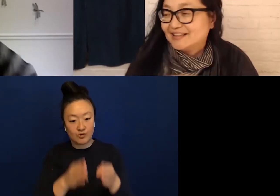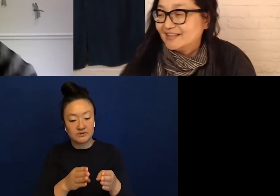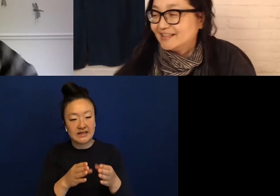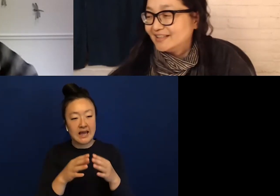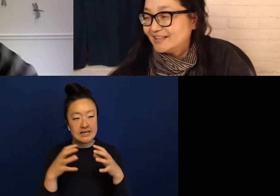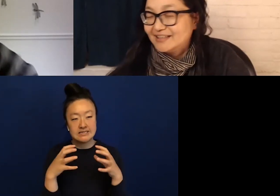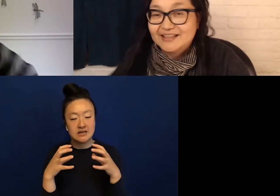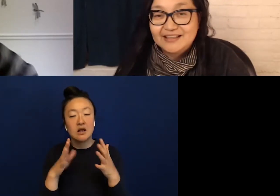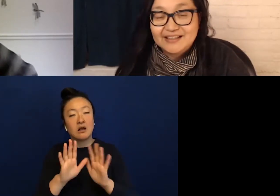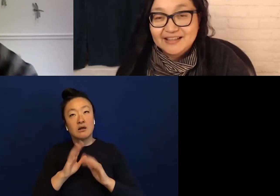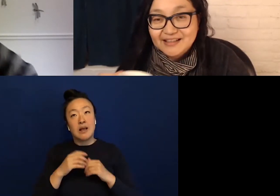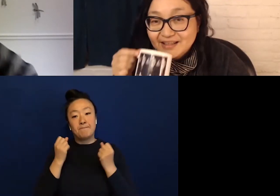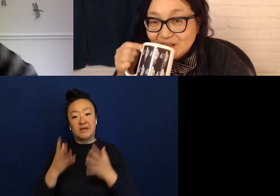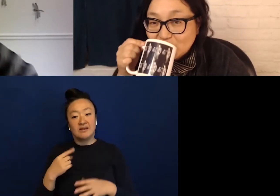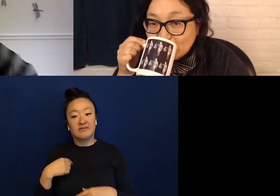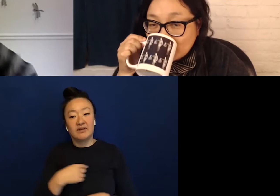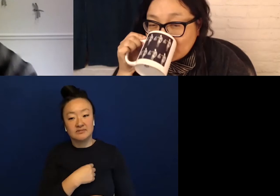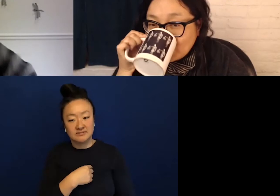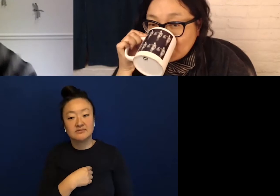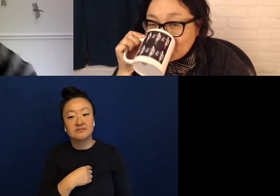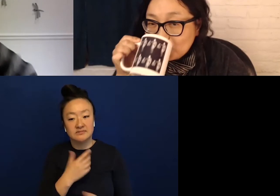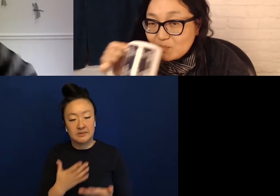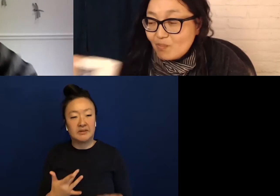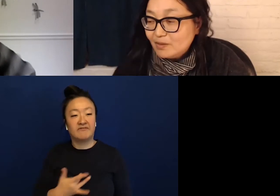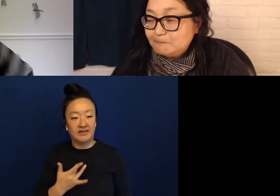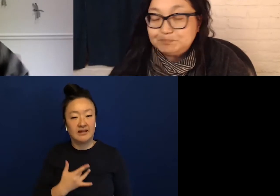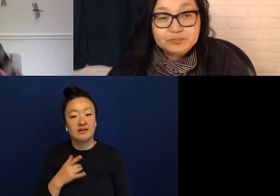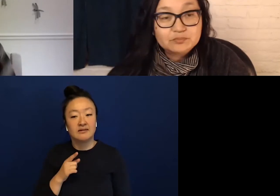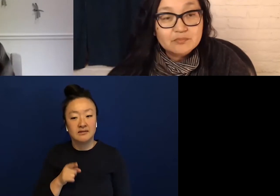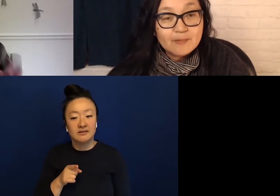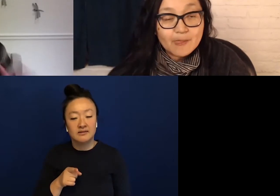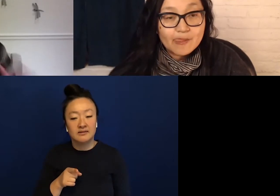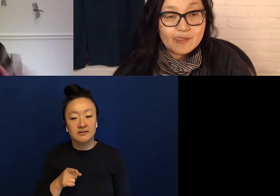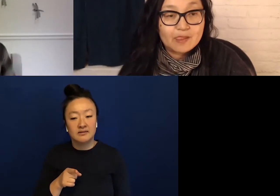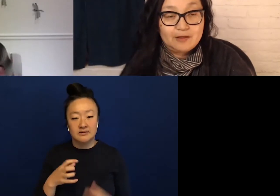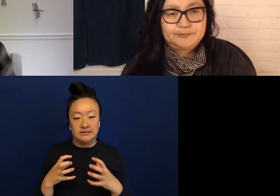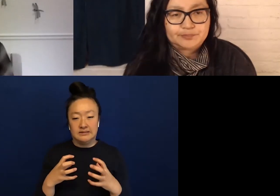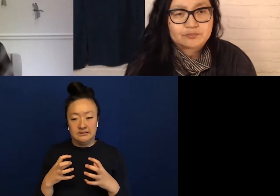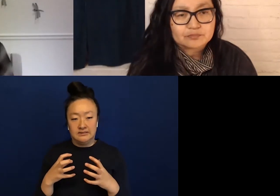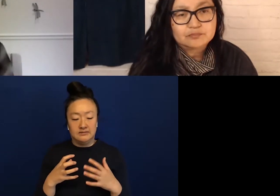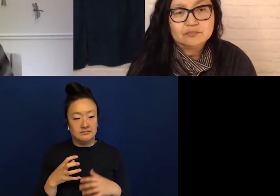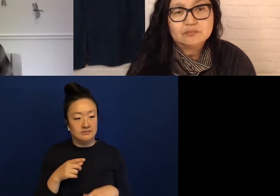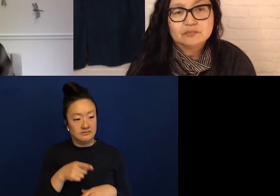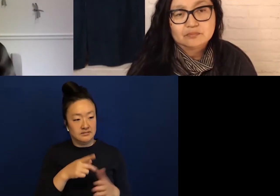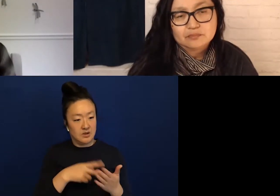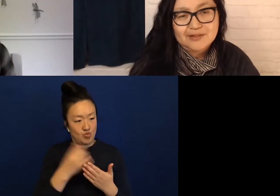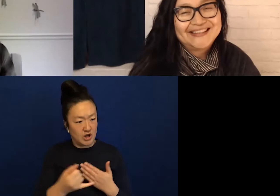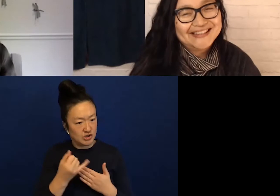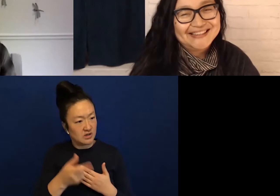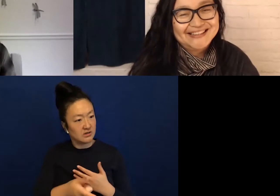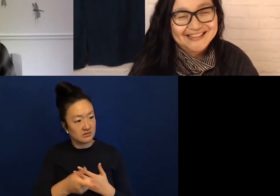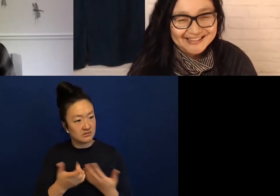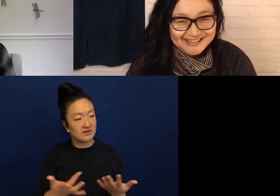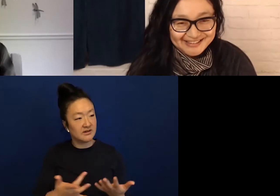mean, and many of us probably feel this, but when you're, you know, this tension of, is a project enriching my life, or is